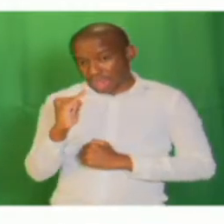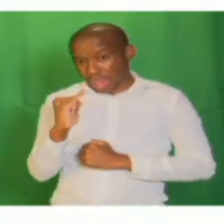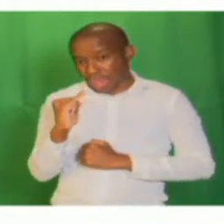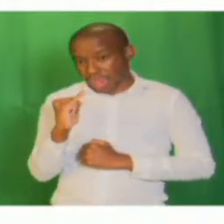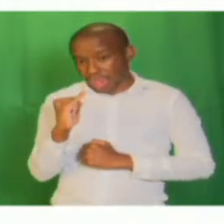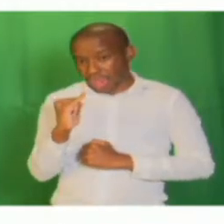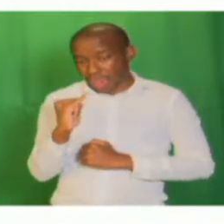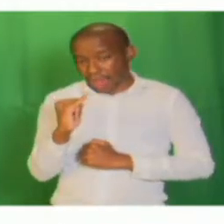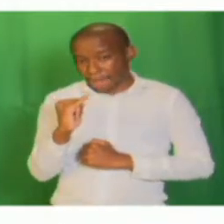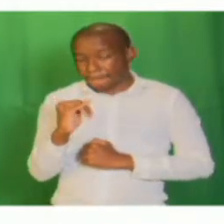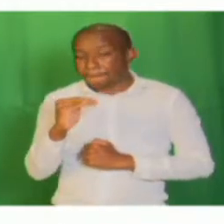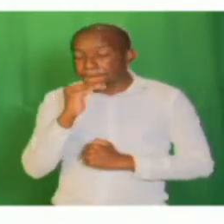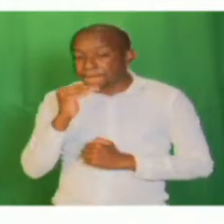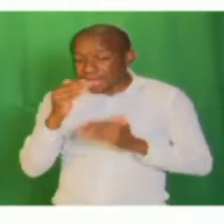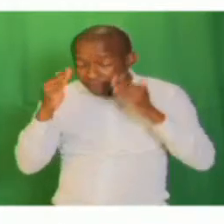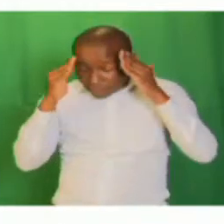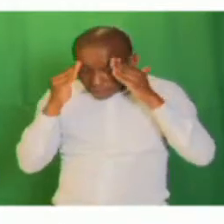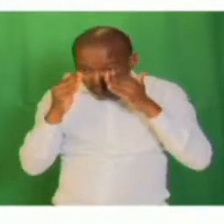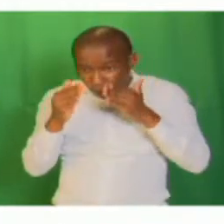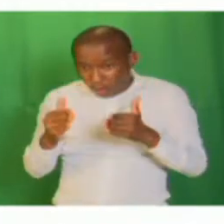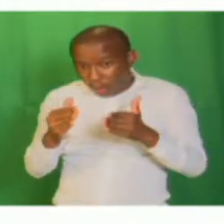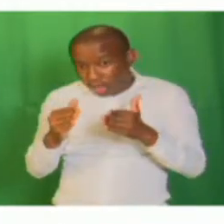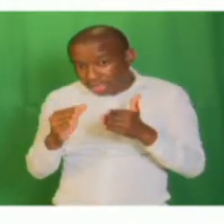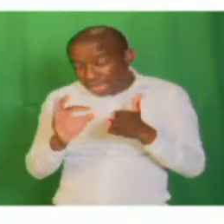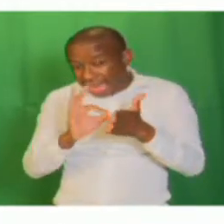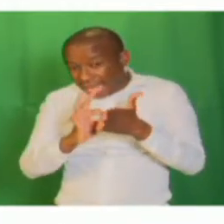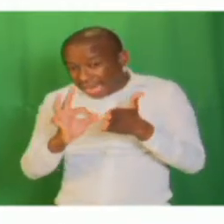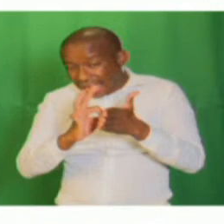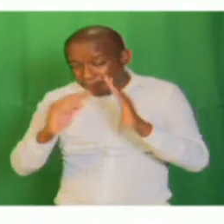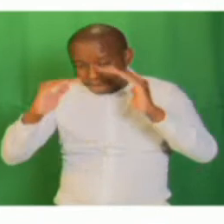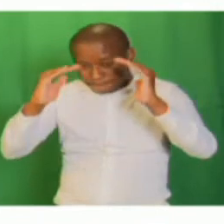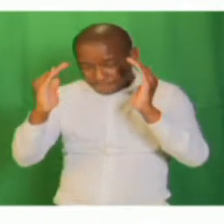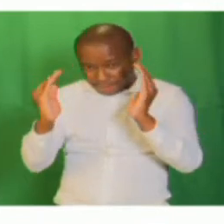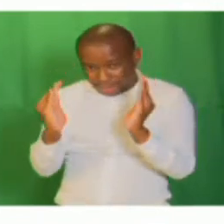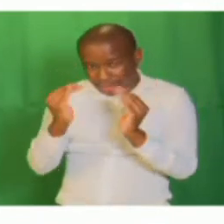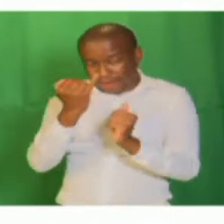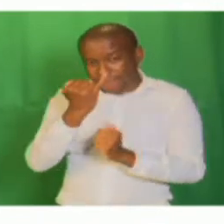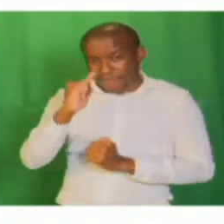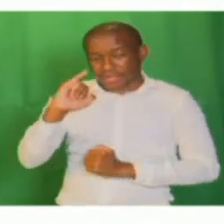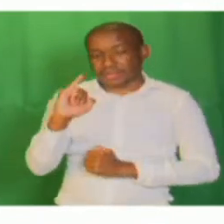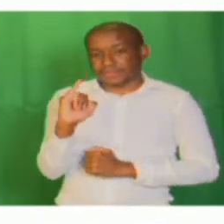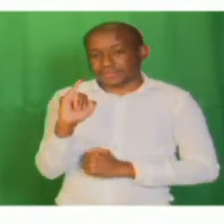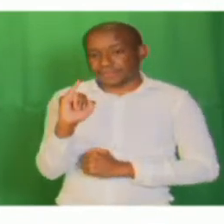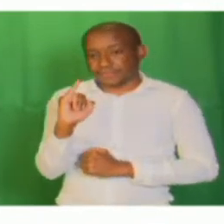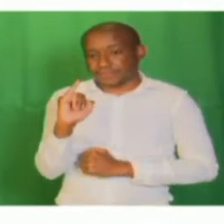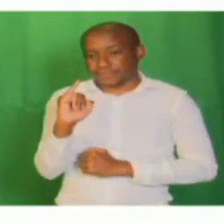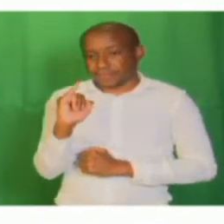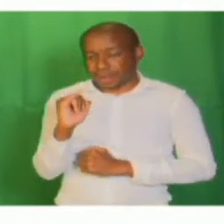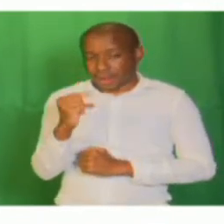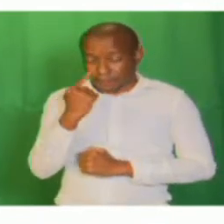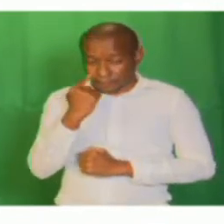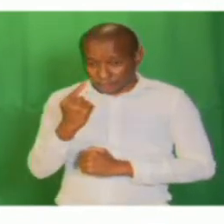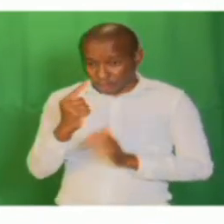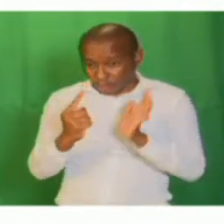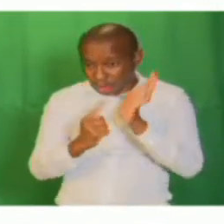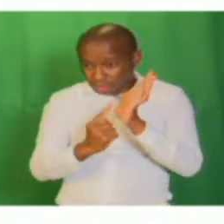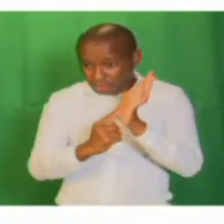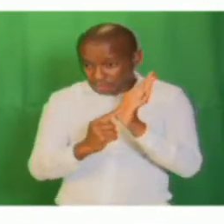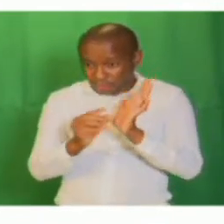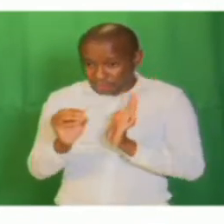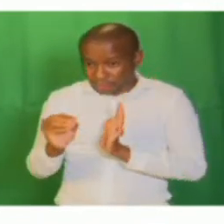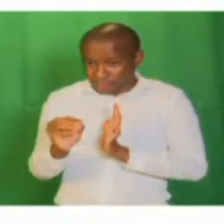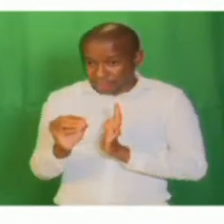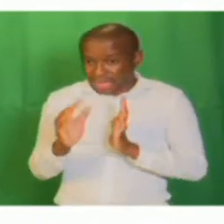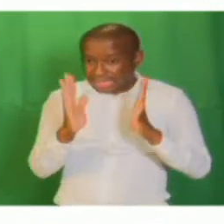we are going to be focusing on clearing the brackets. Look at the example there.